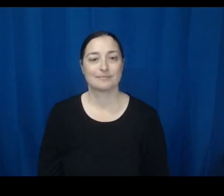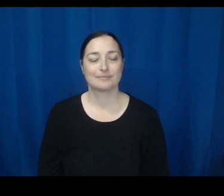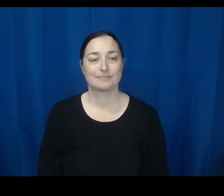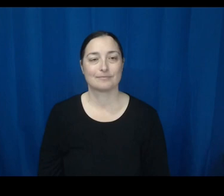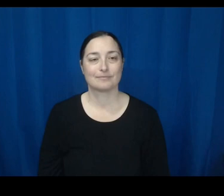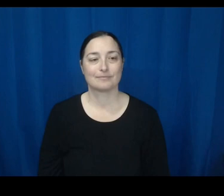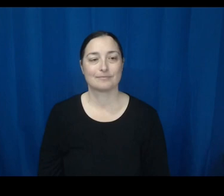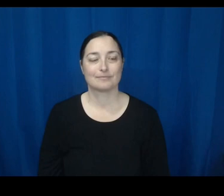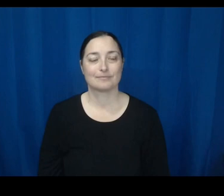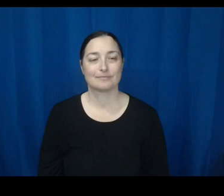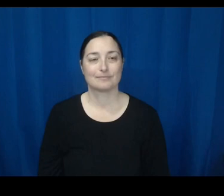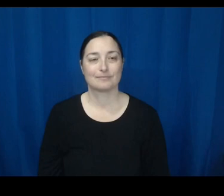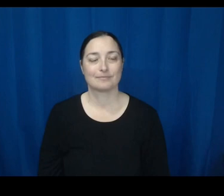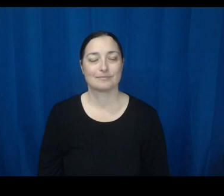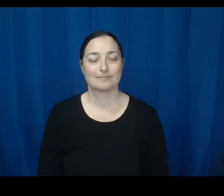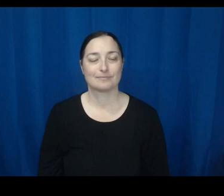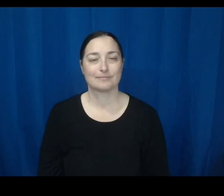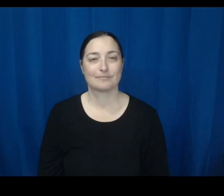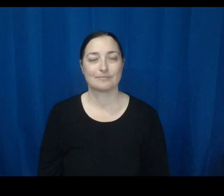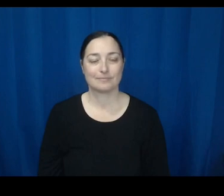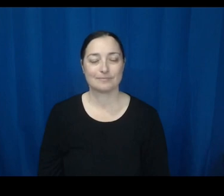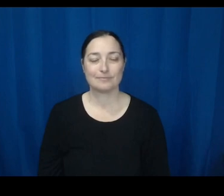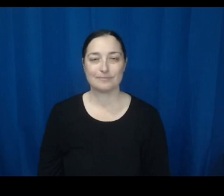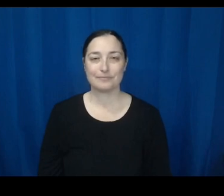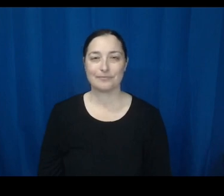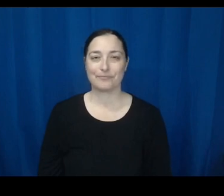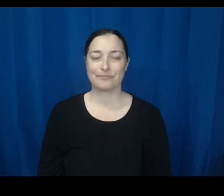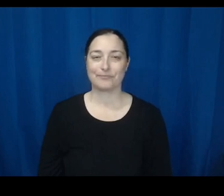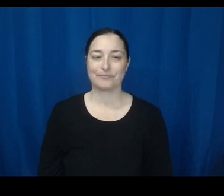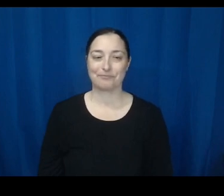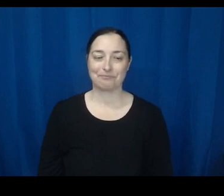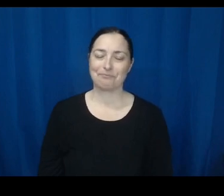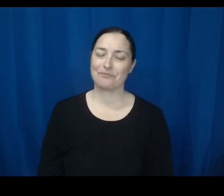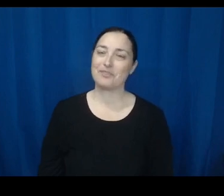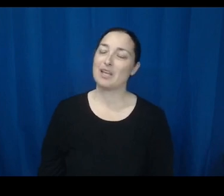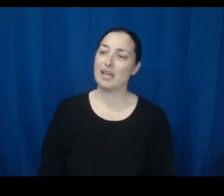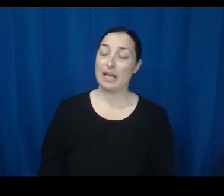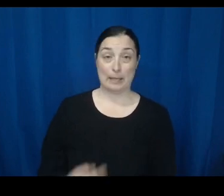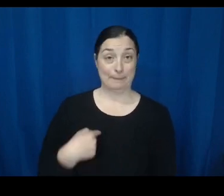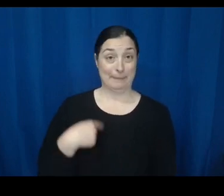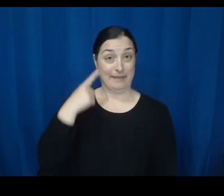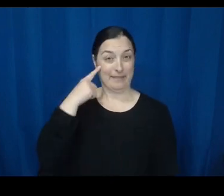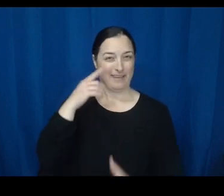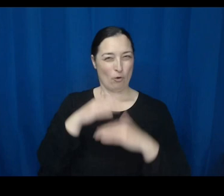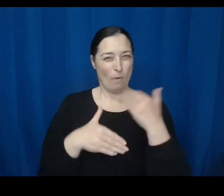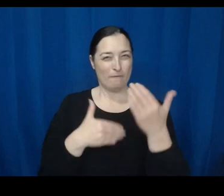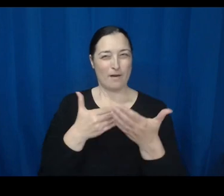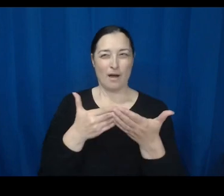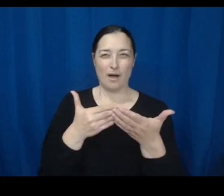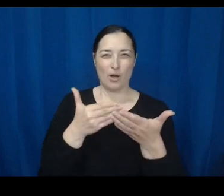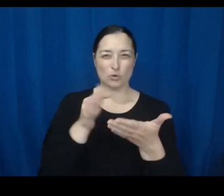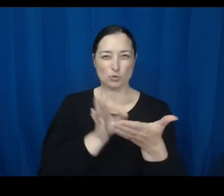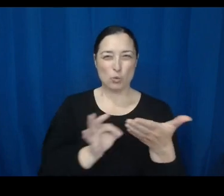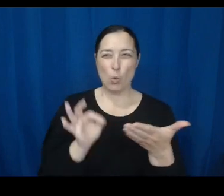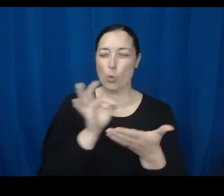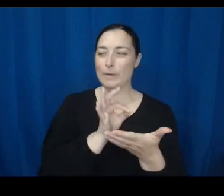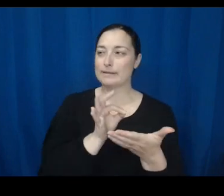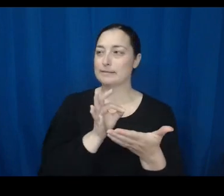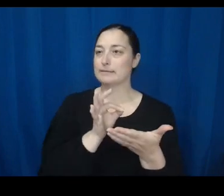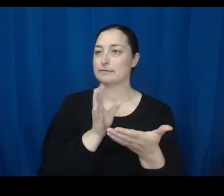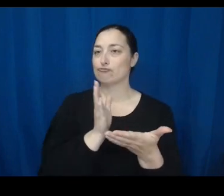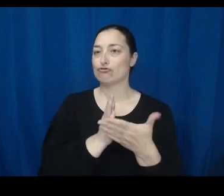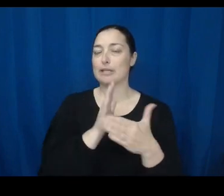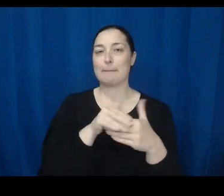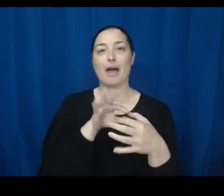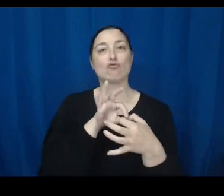Again, like everything, I mean, at least when I'm thinking about drawing, it's about relationships. So it's like, what is this part